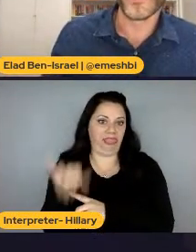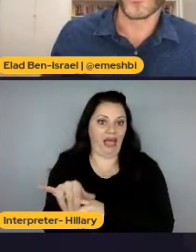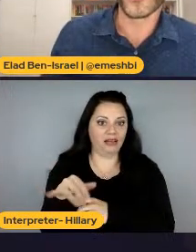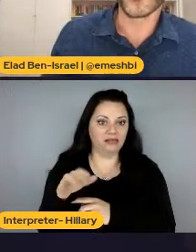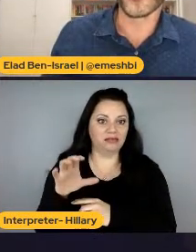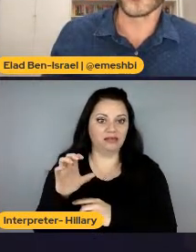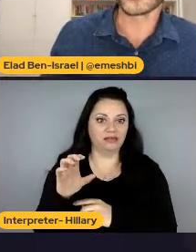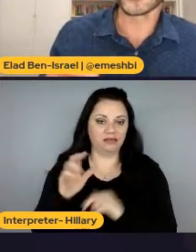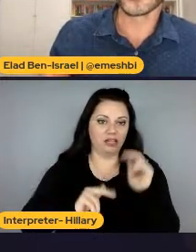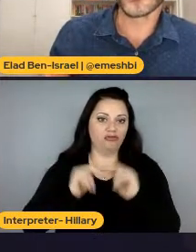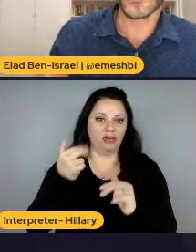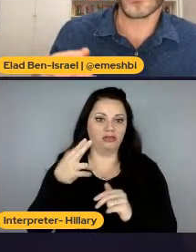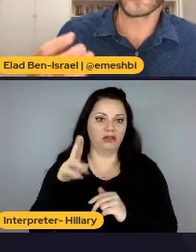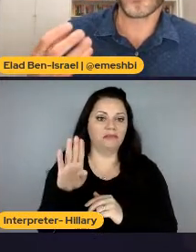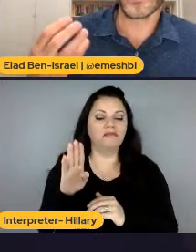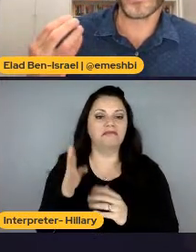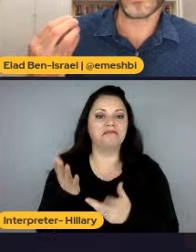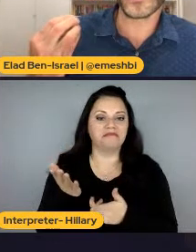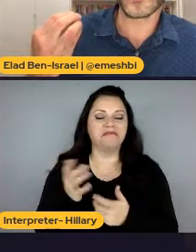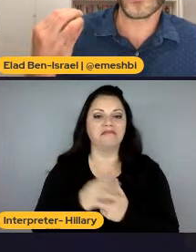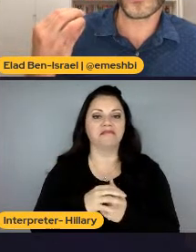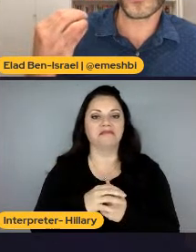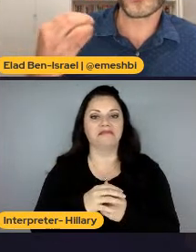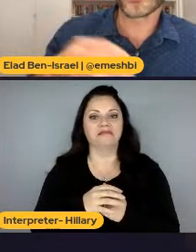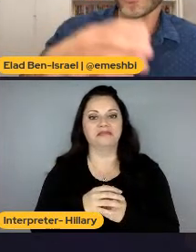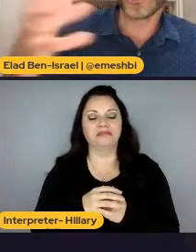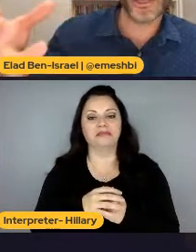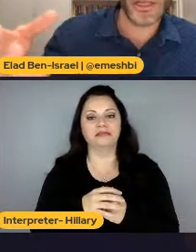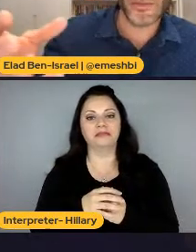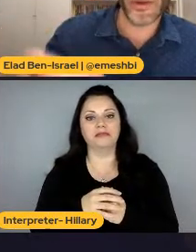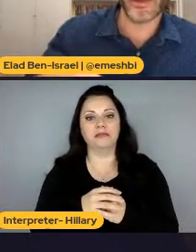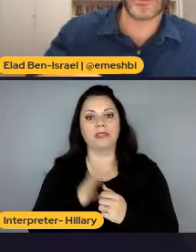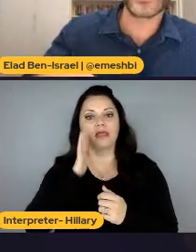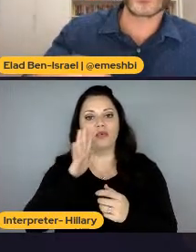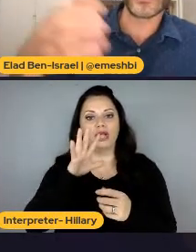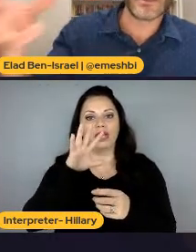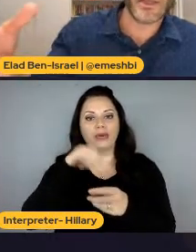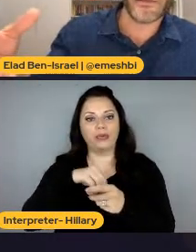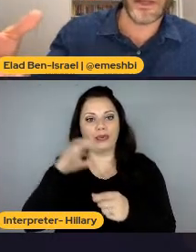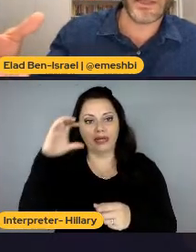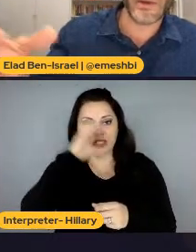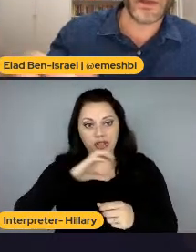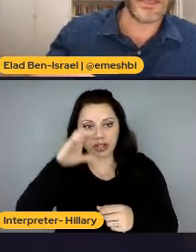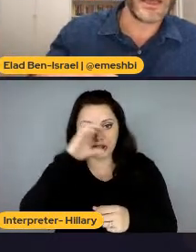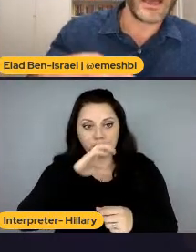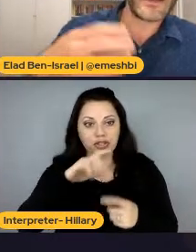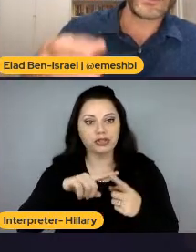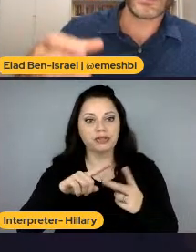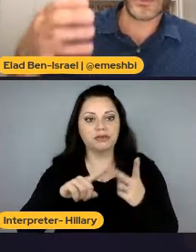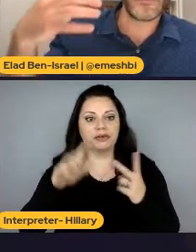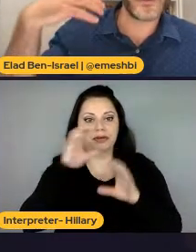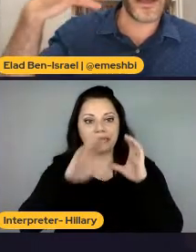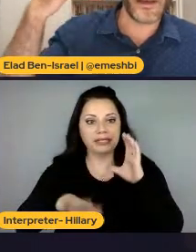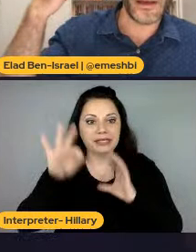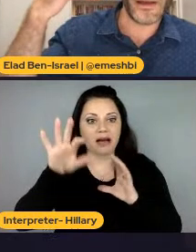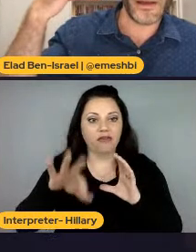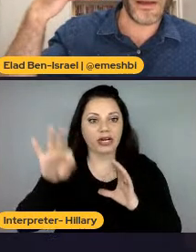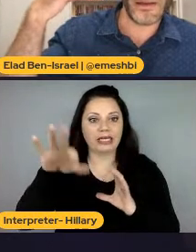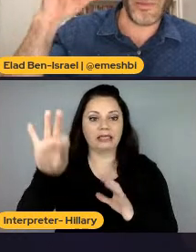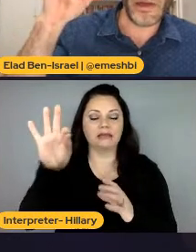initially. It's going to have a search experience and a discovery experience. And then it's going to